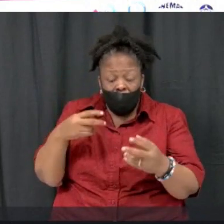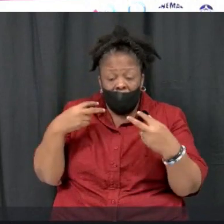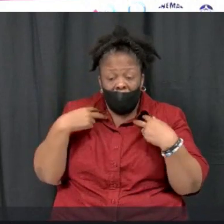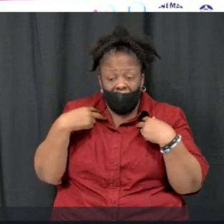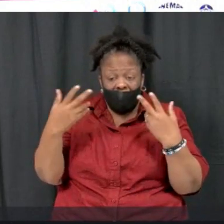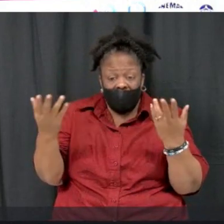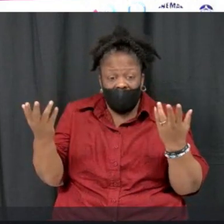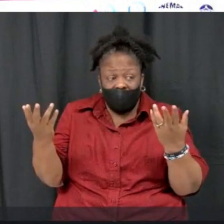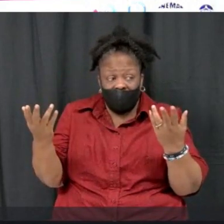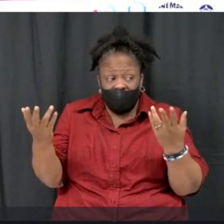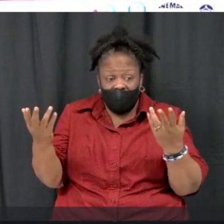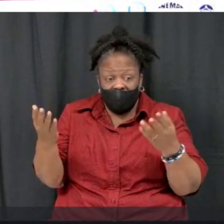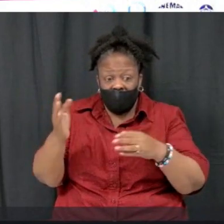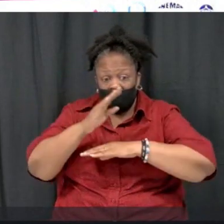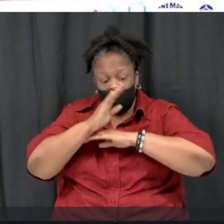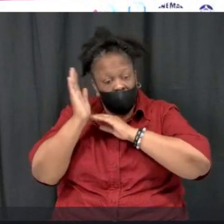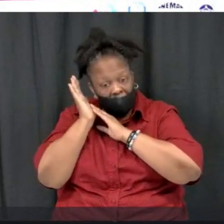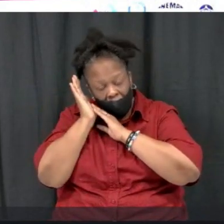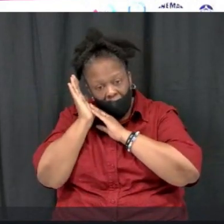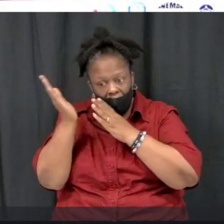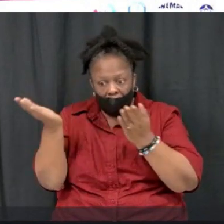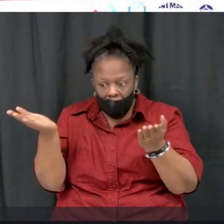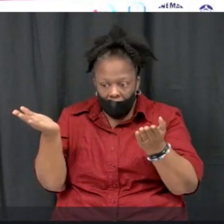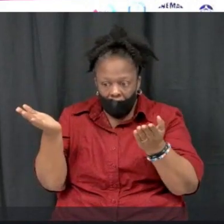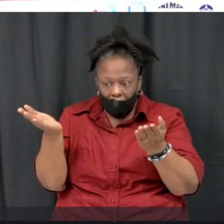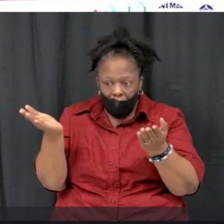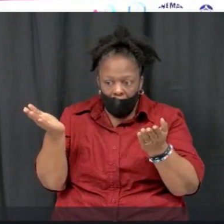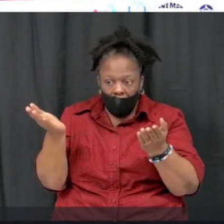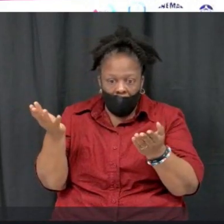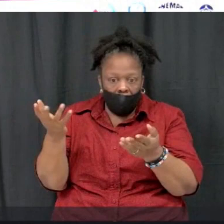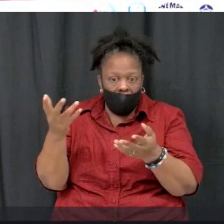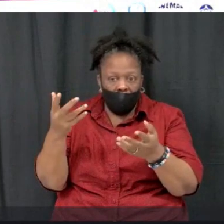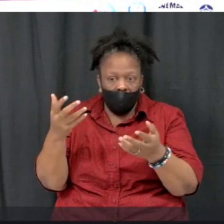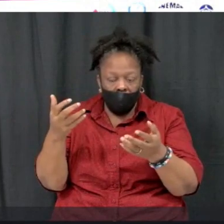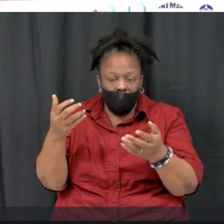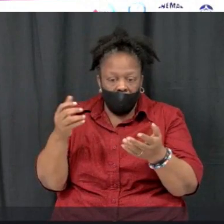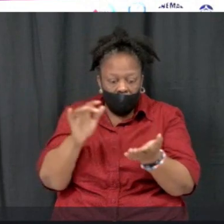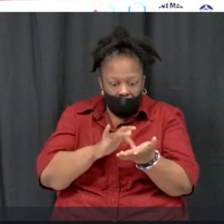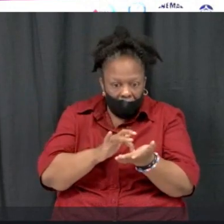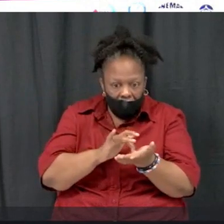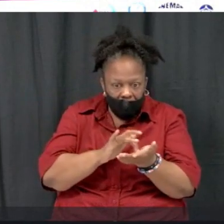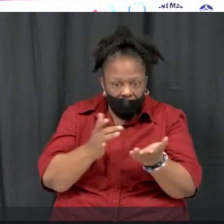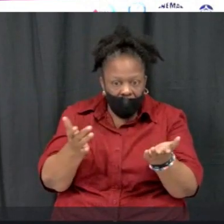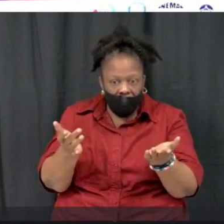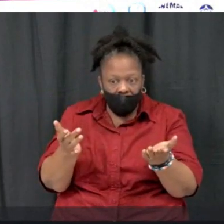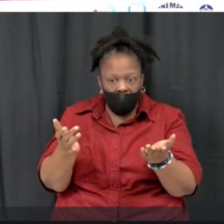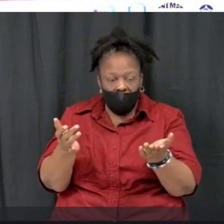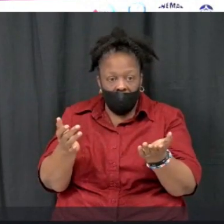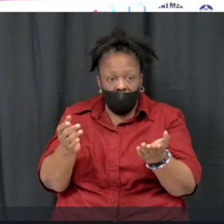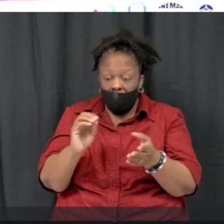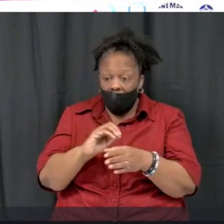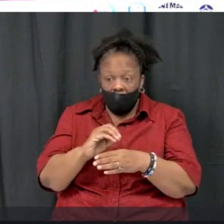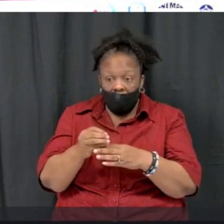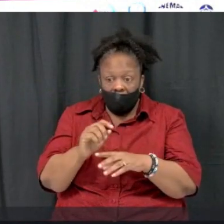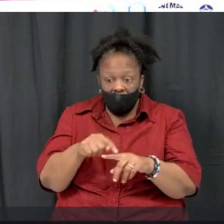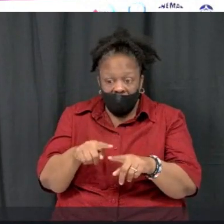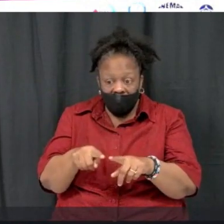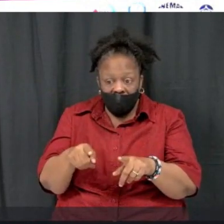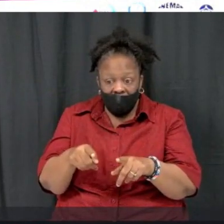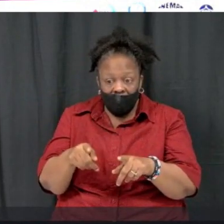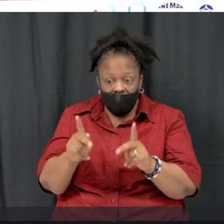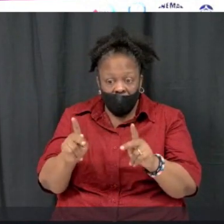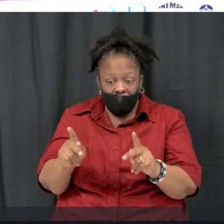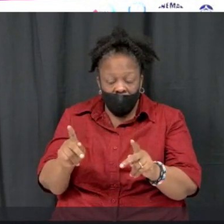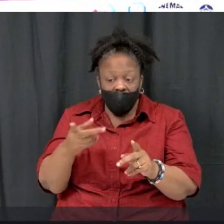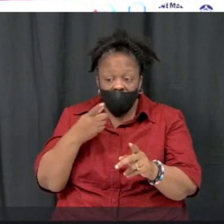verge of closing if they're in the tourism and hotel industry. And the power really lies in the hands of